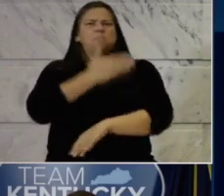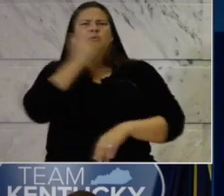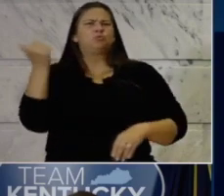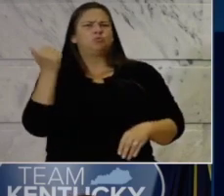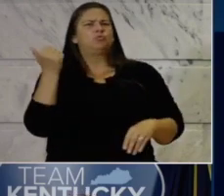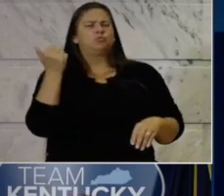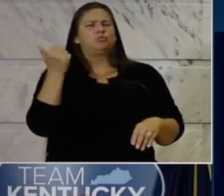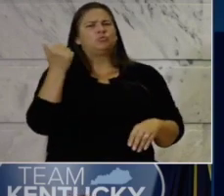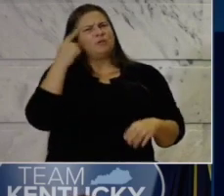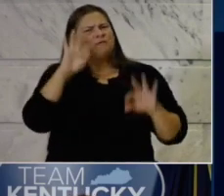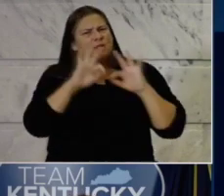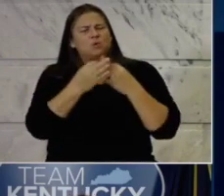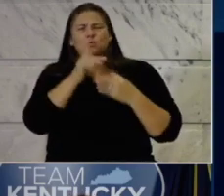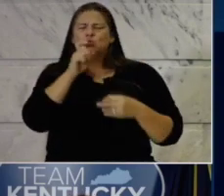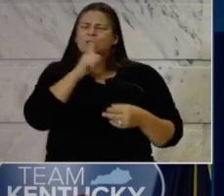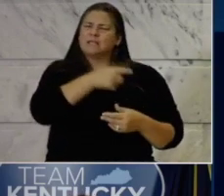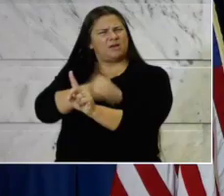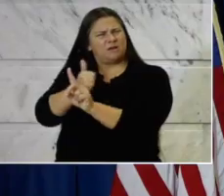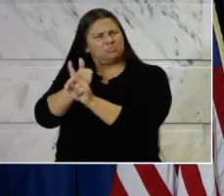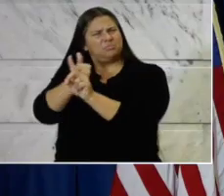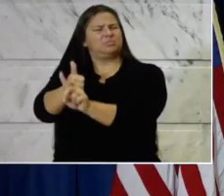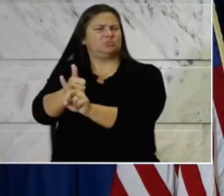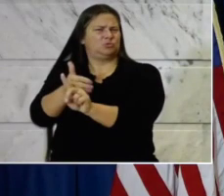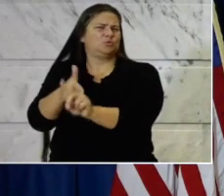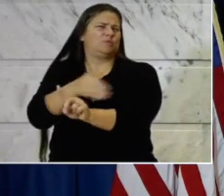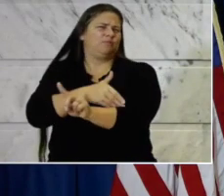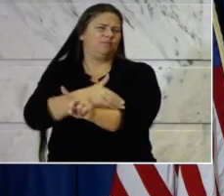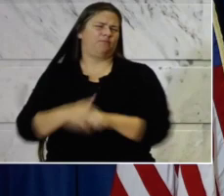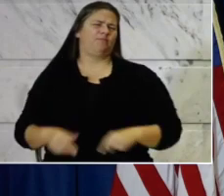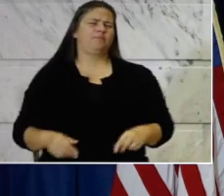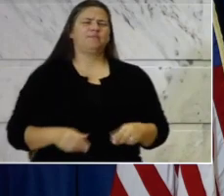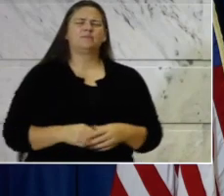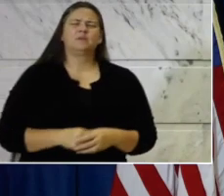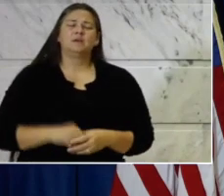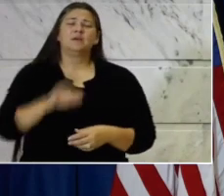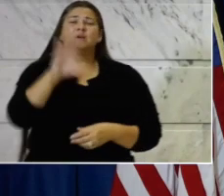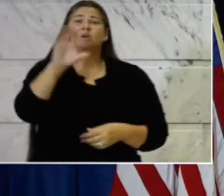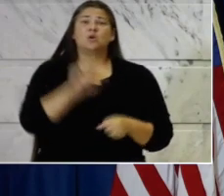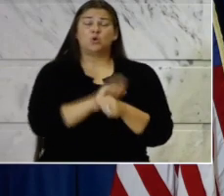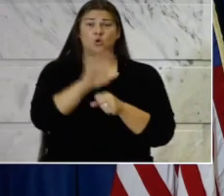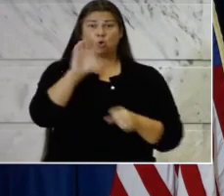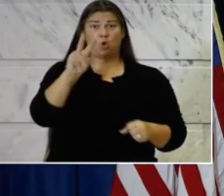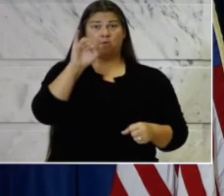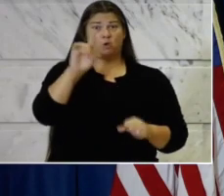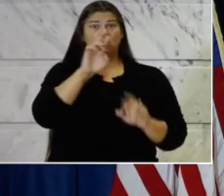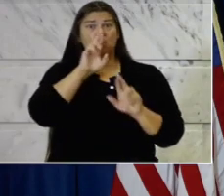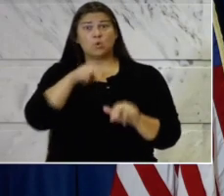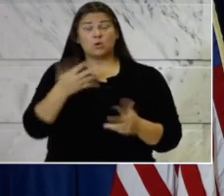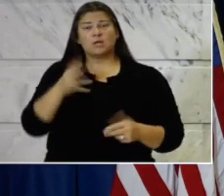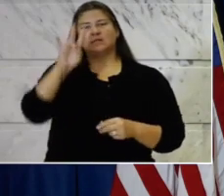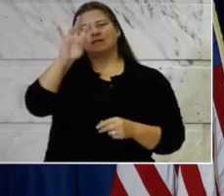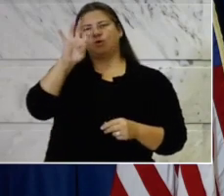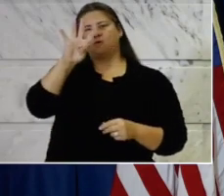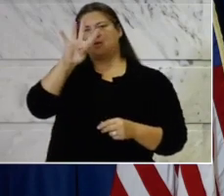and starting to draw people into their establishments. All right, our COVID report today is 745